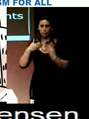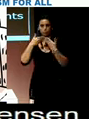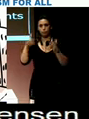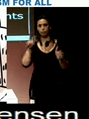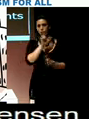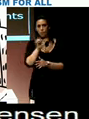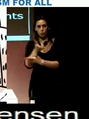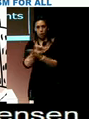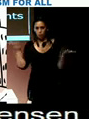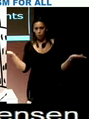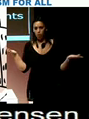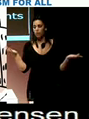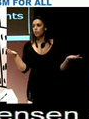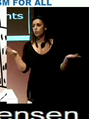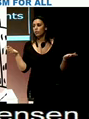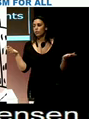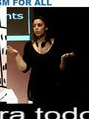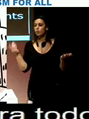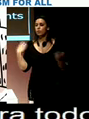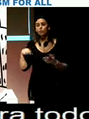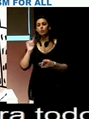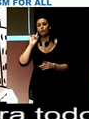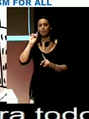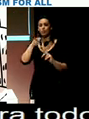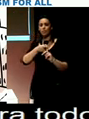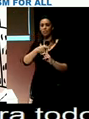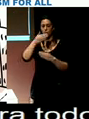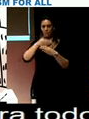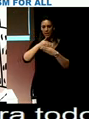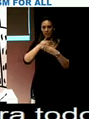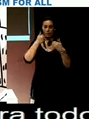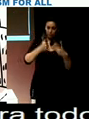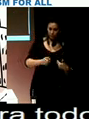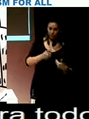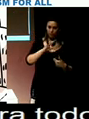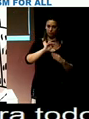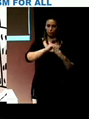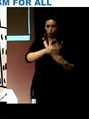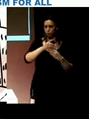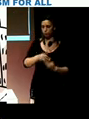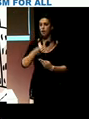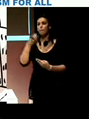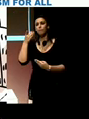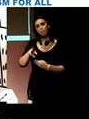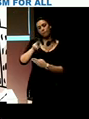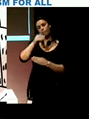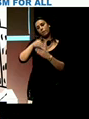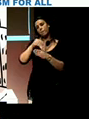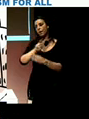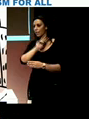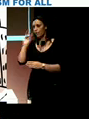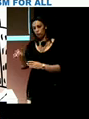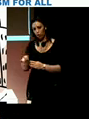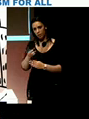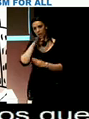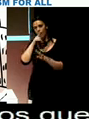businessmen have been made aware that the heritage must be accessible. We have to break down